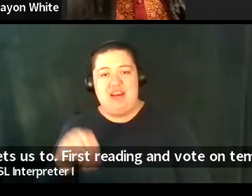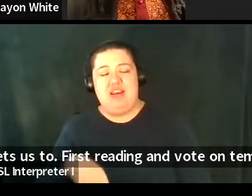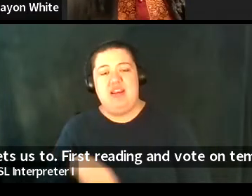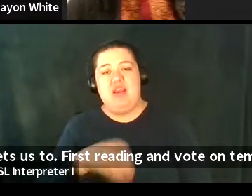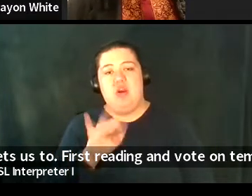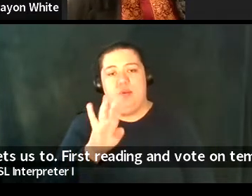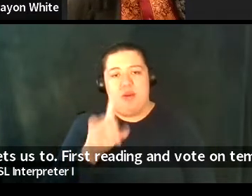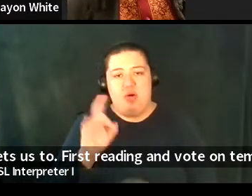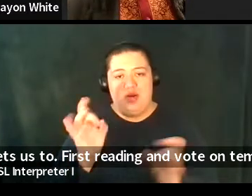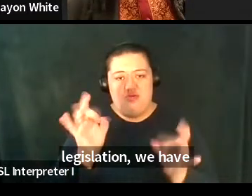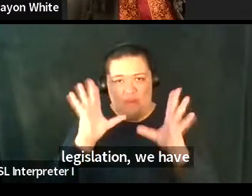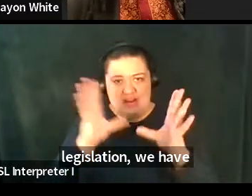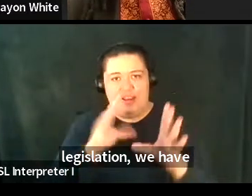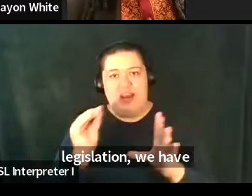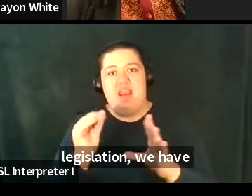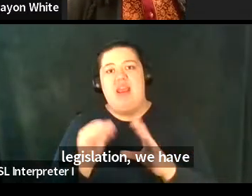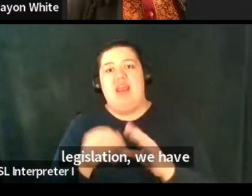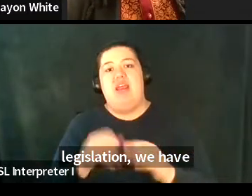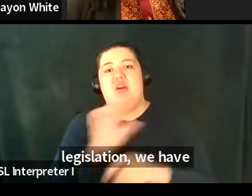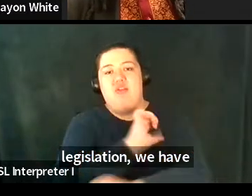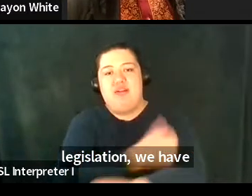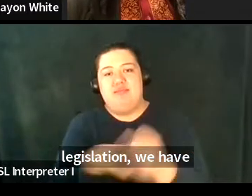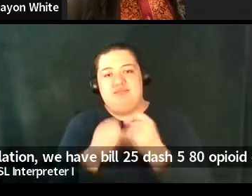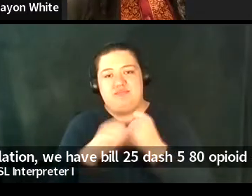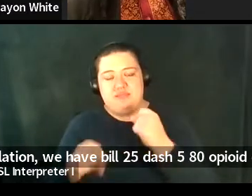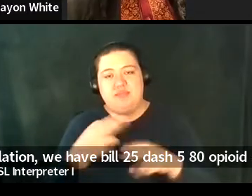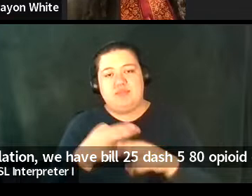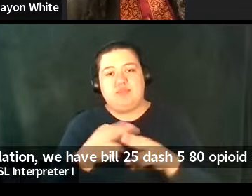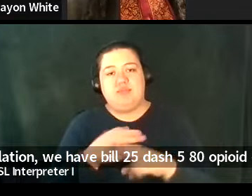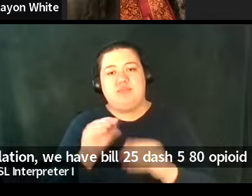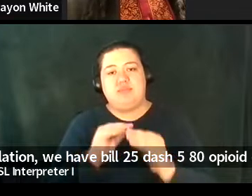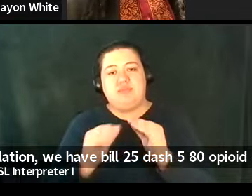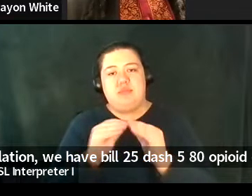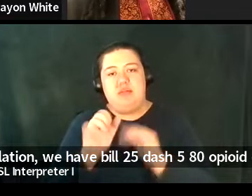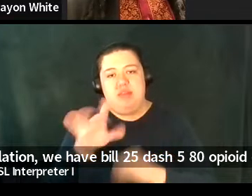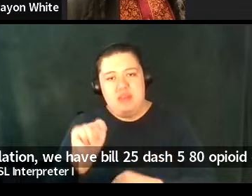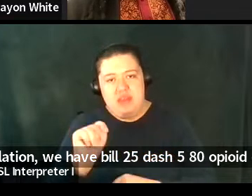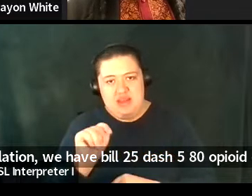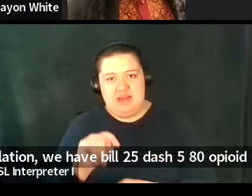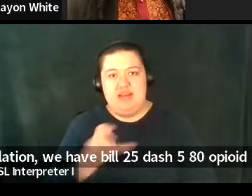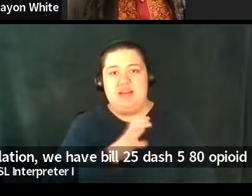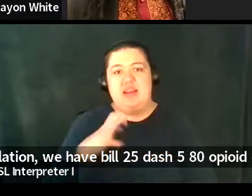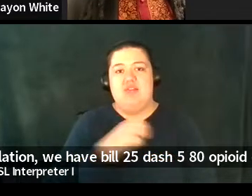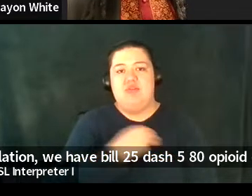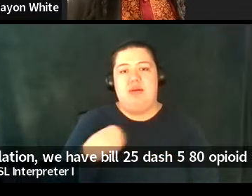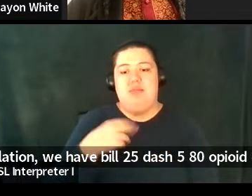Public Emergencies Extension Authorization Temporary Amendment Act 2023. Councilmember Henderson.